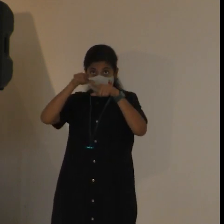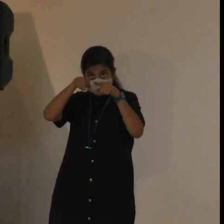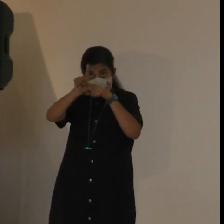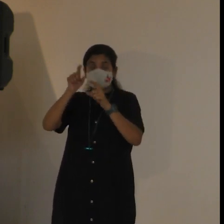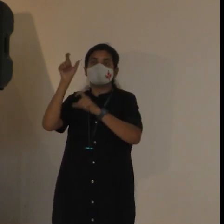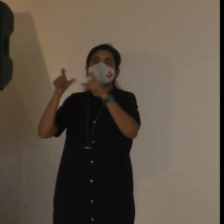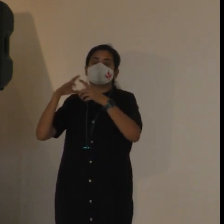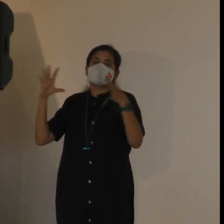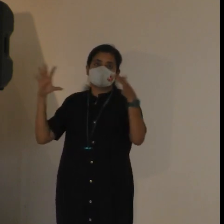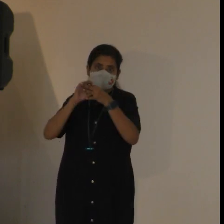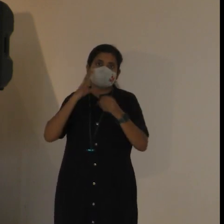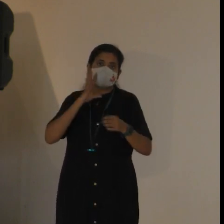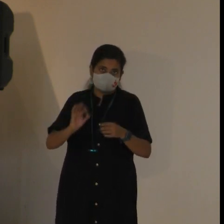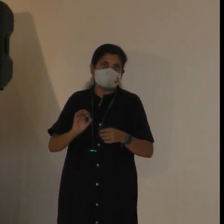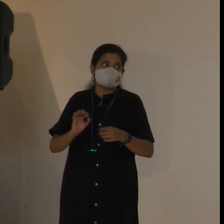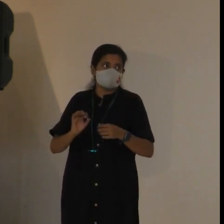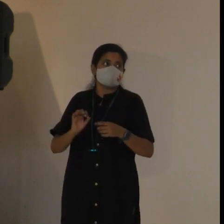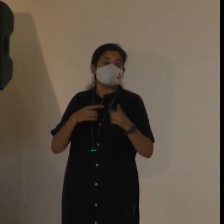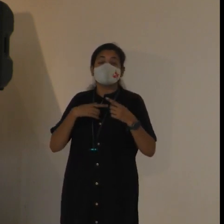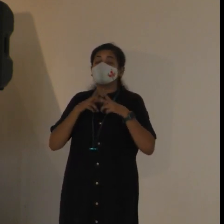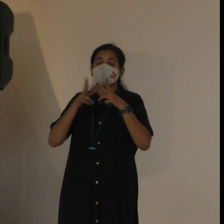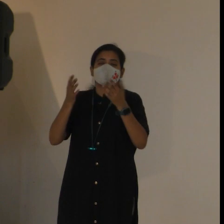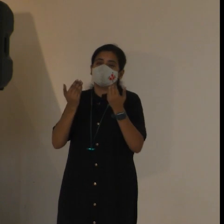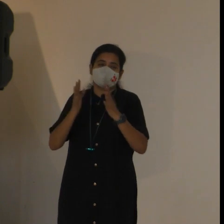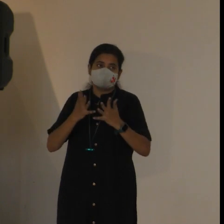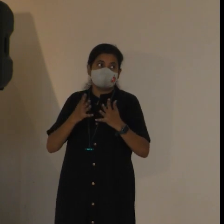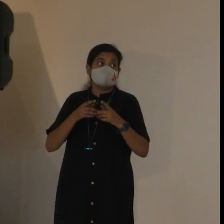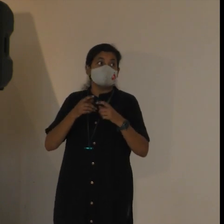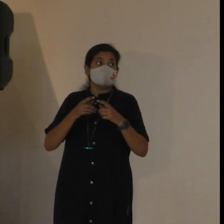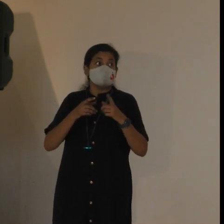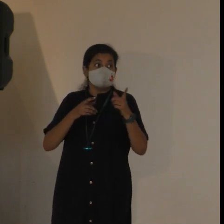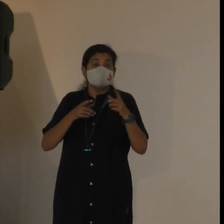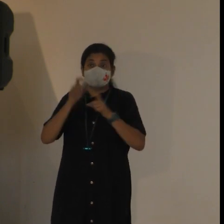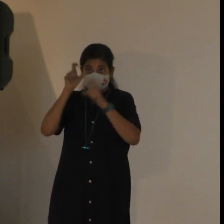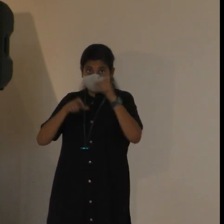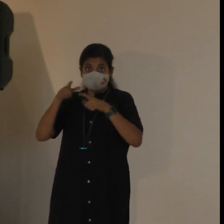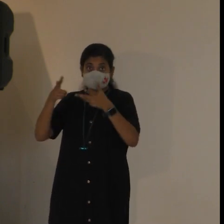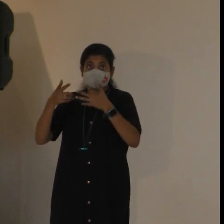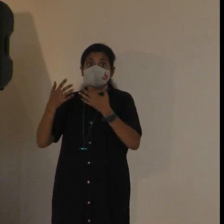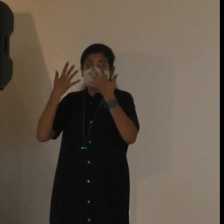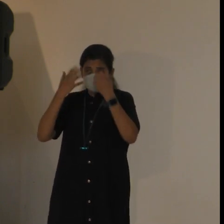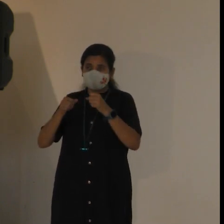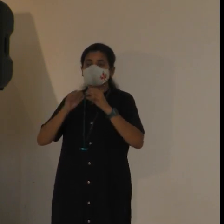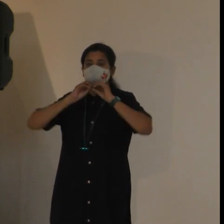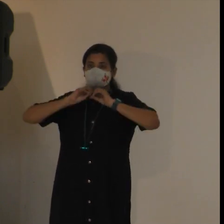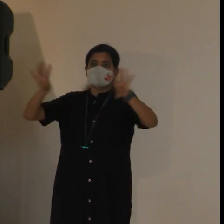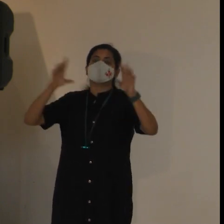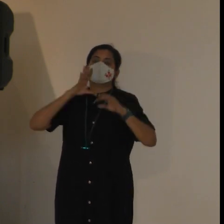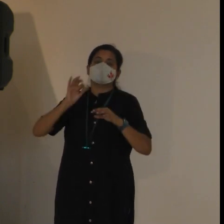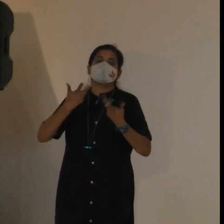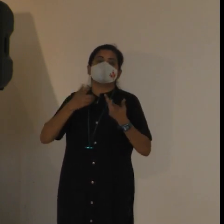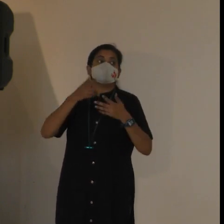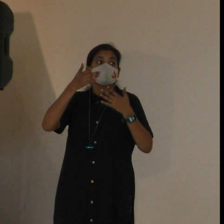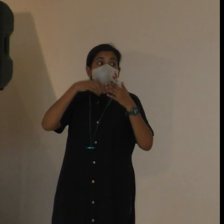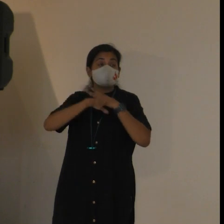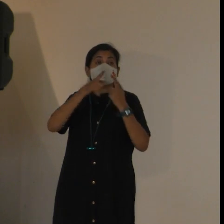with different audiences. And as Kevin also said, it brought out the audience needed for podcasts, because you can